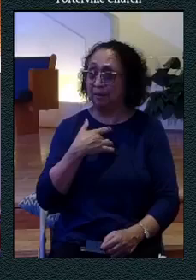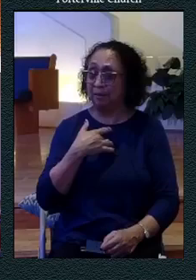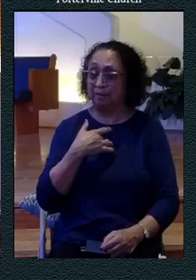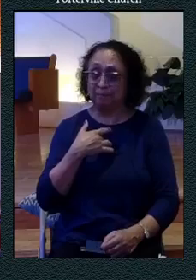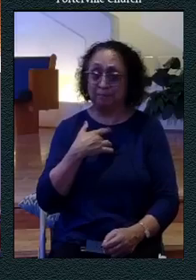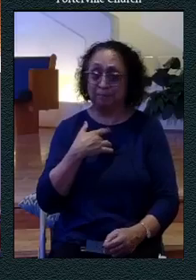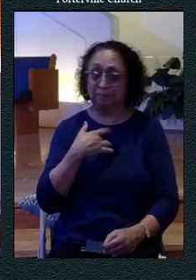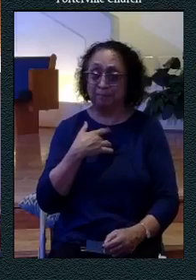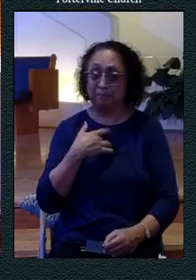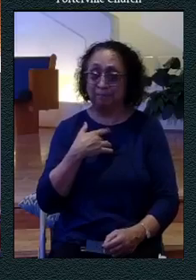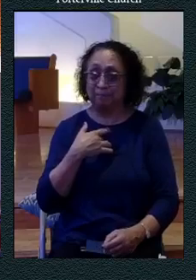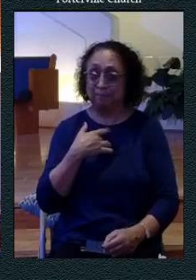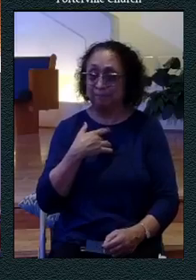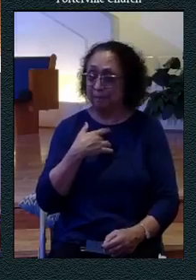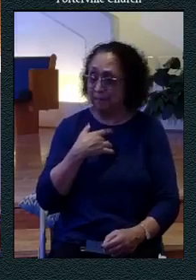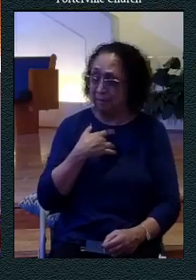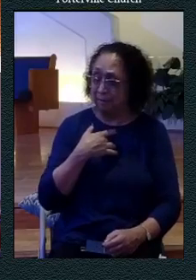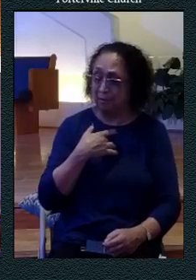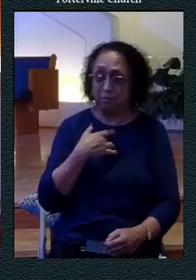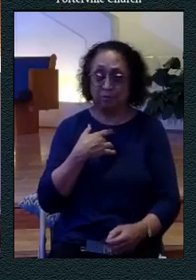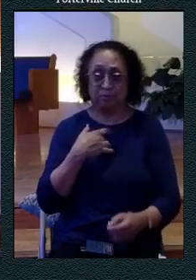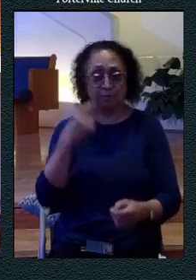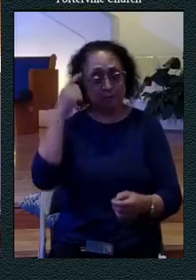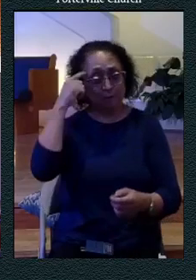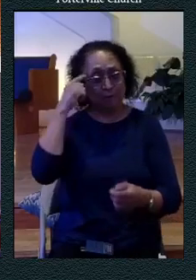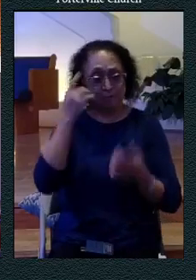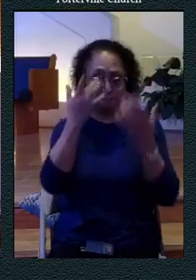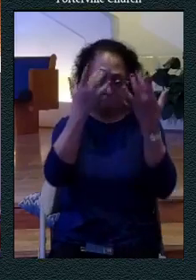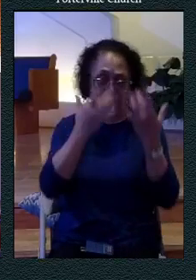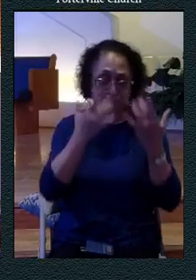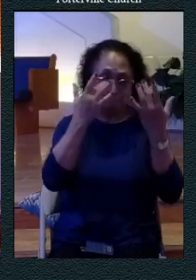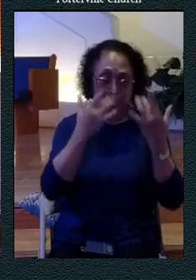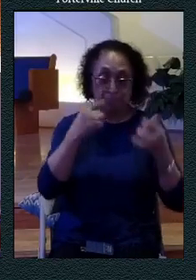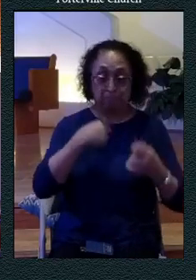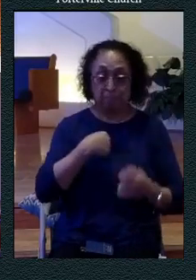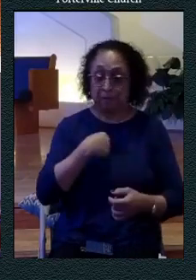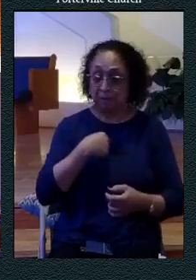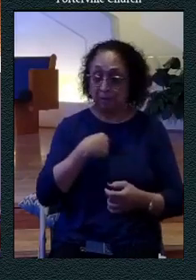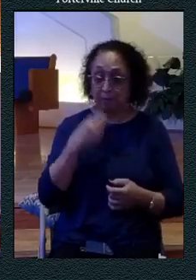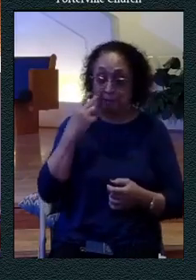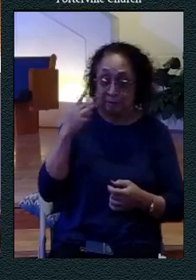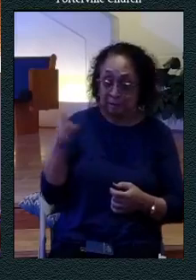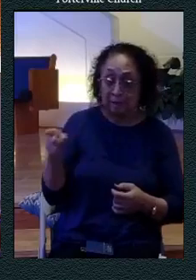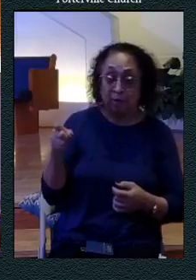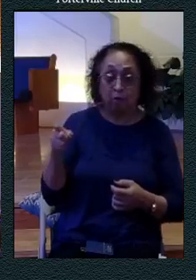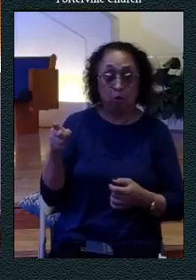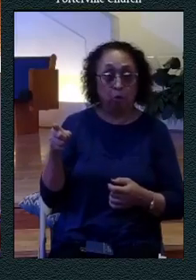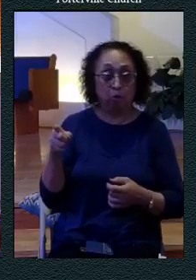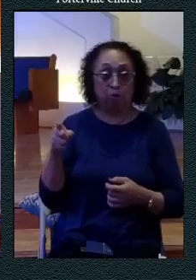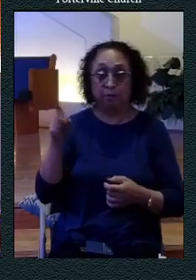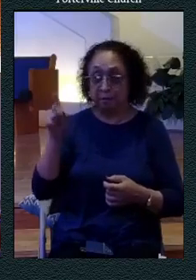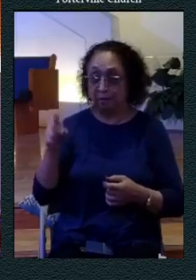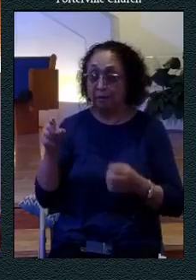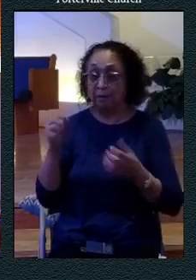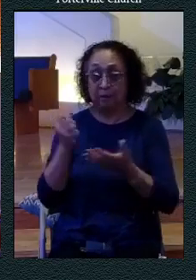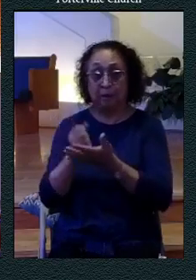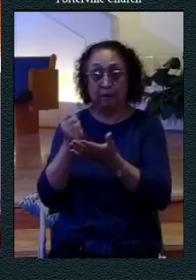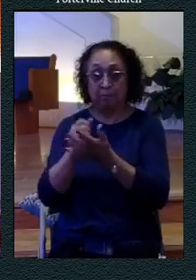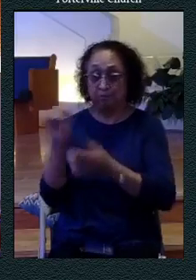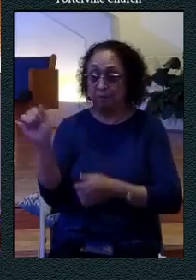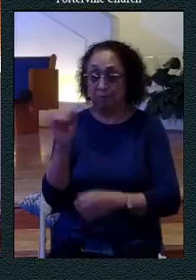inclined to get mired down in your own self-pity. And so that's an important element. And then incredible